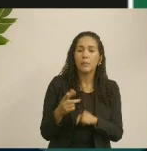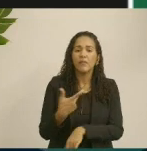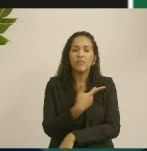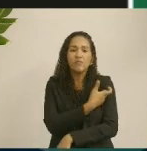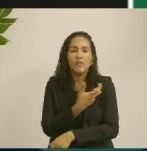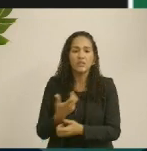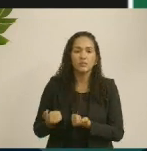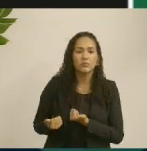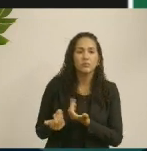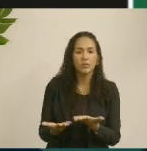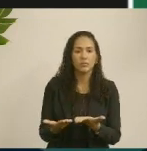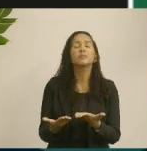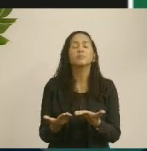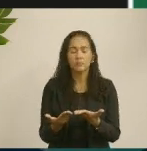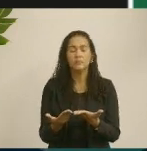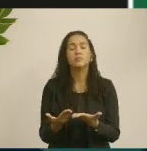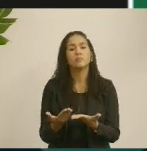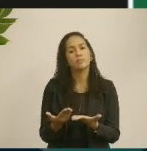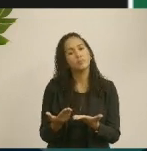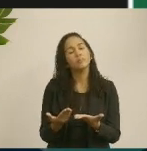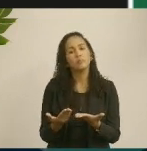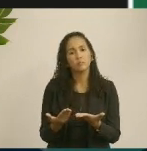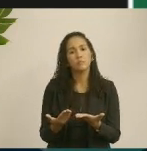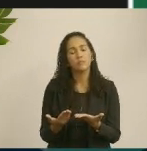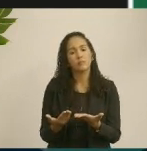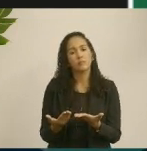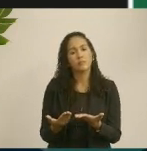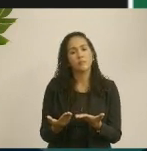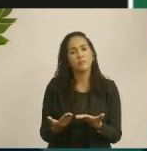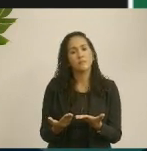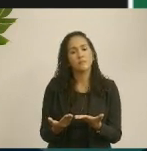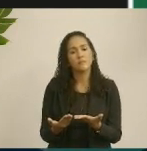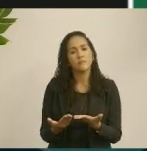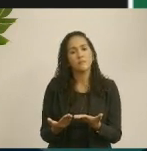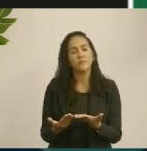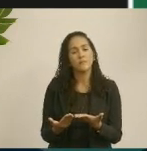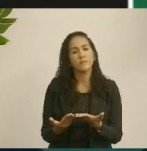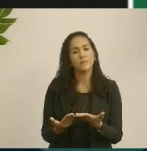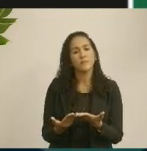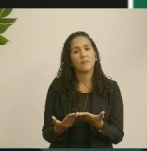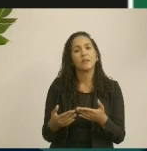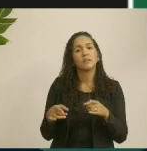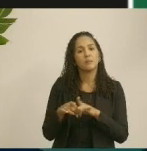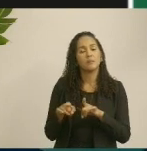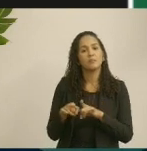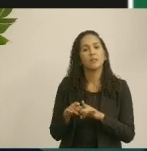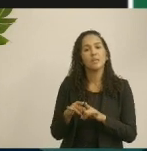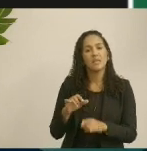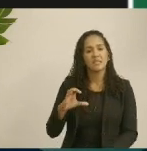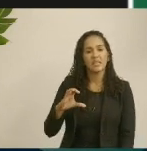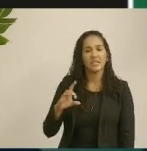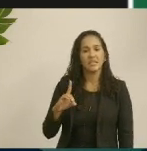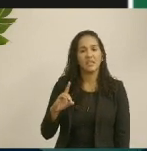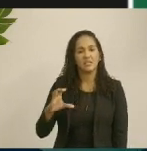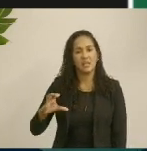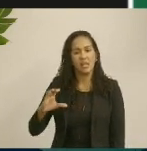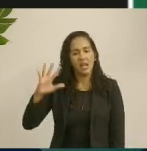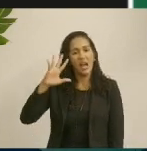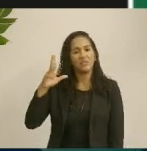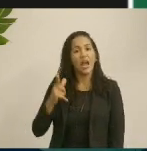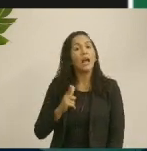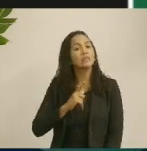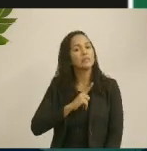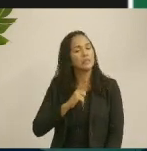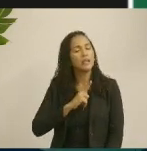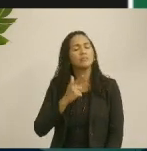Africa CDC has a keen interest in producing vaccines on the continent for their people. So perhaps I can